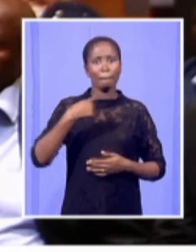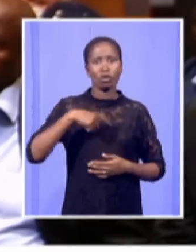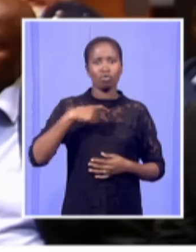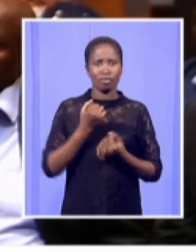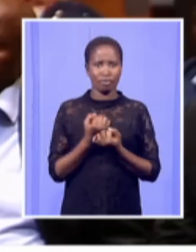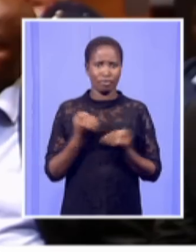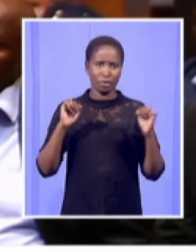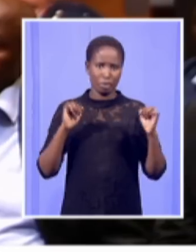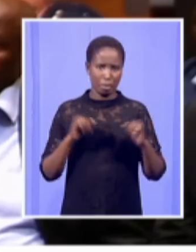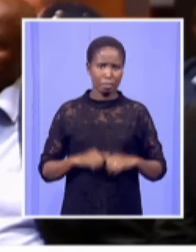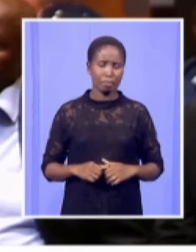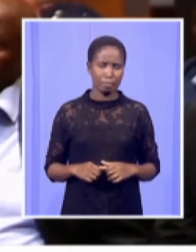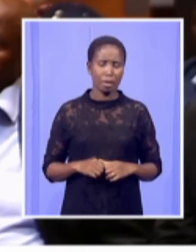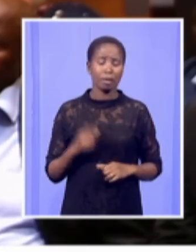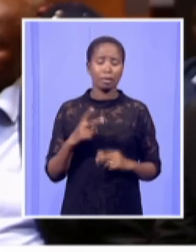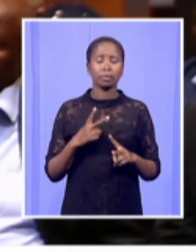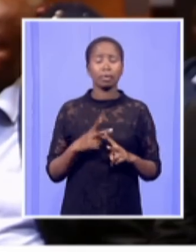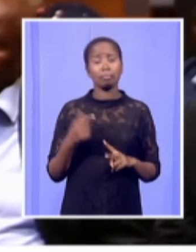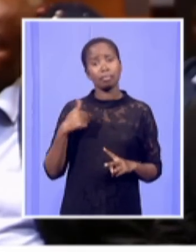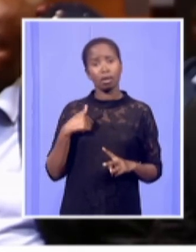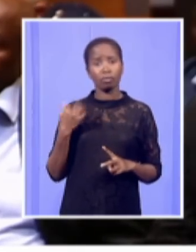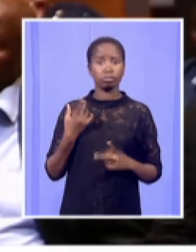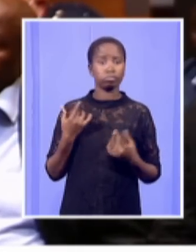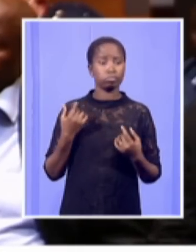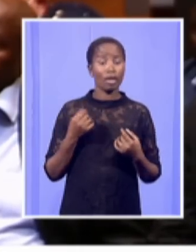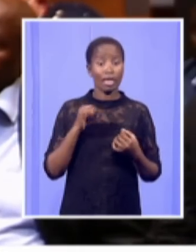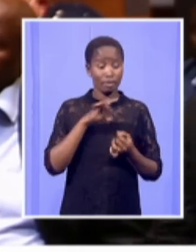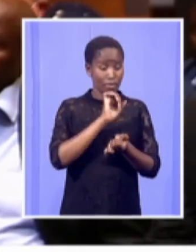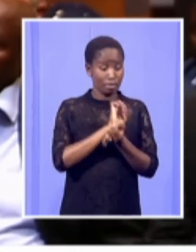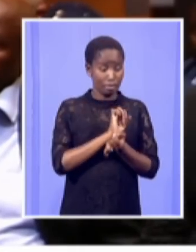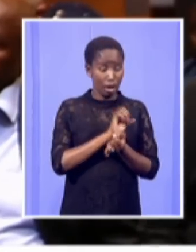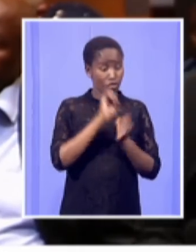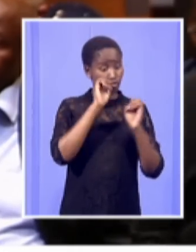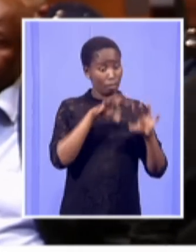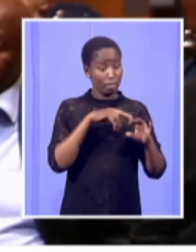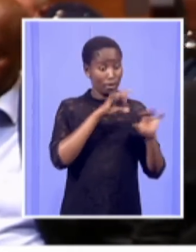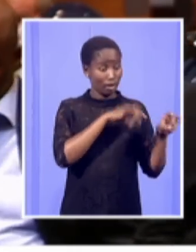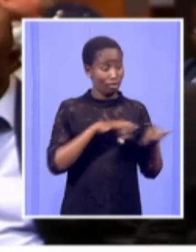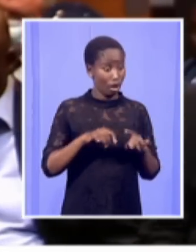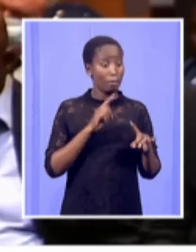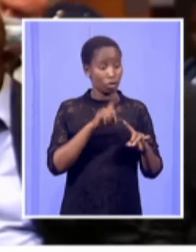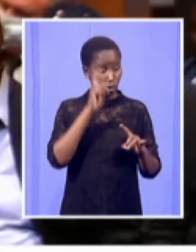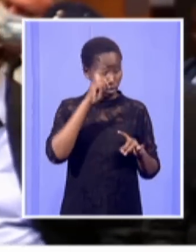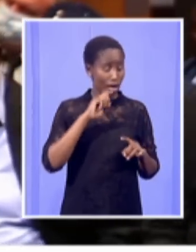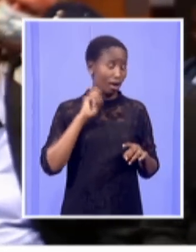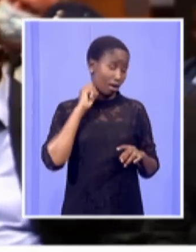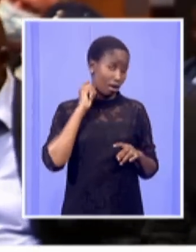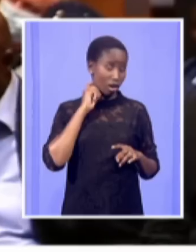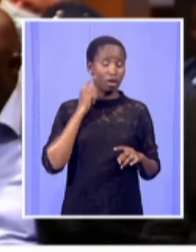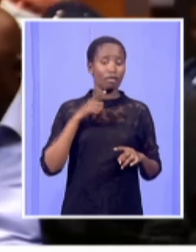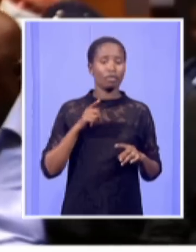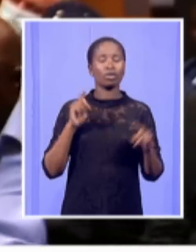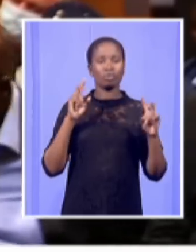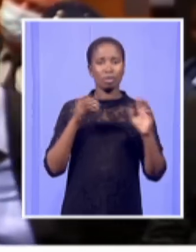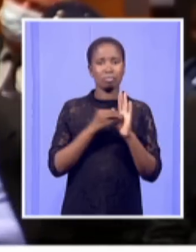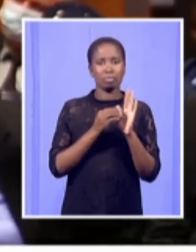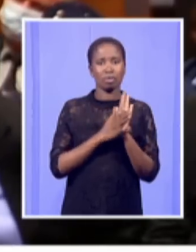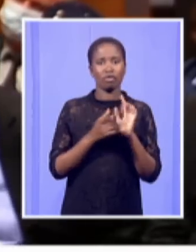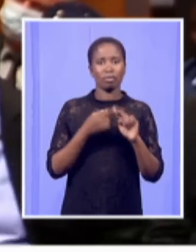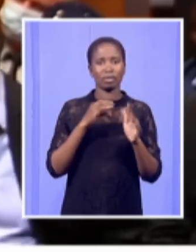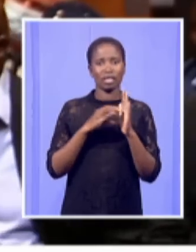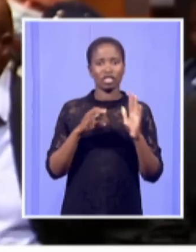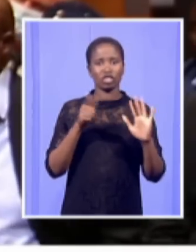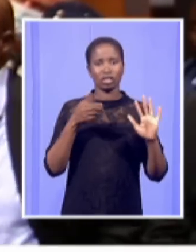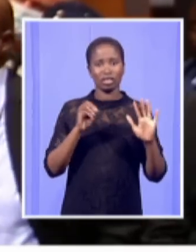the prejudice that I will suffer if I am detained to custody, by taking into account the factors enumerated in Section 60, subsection